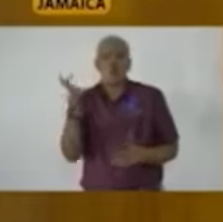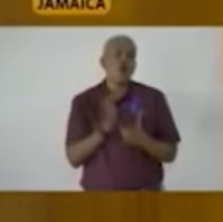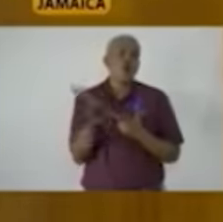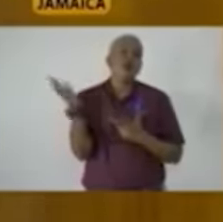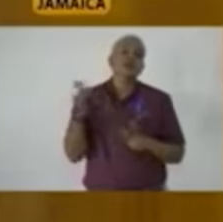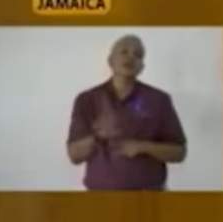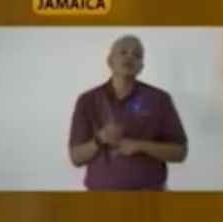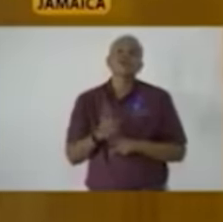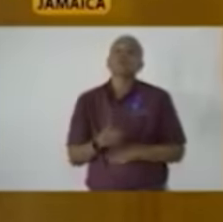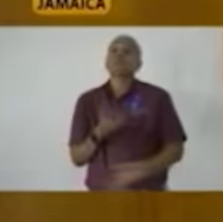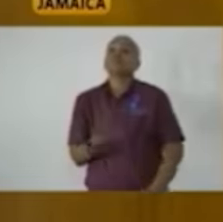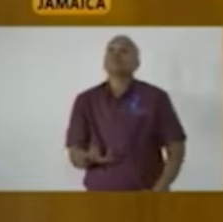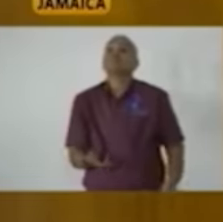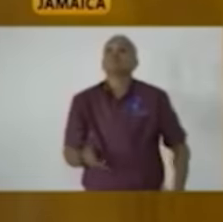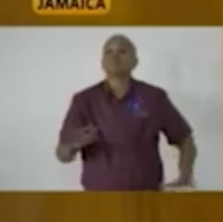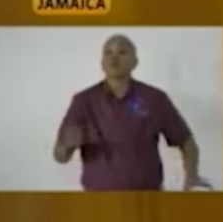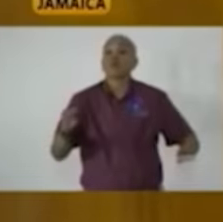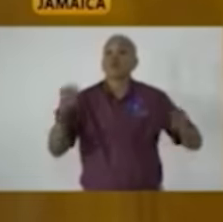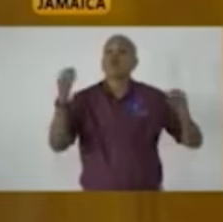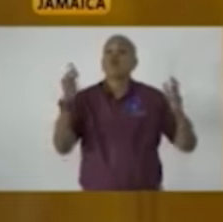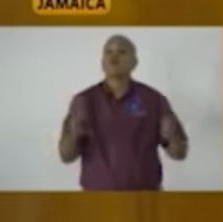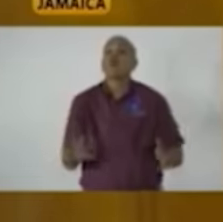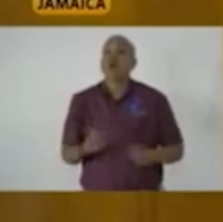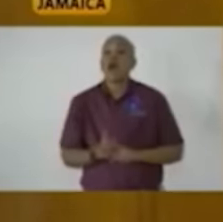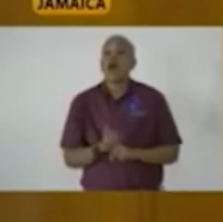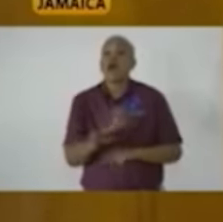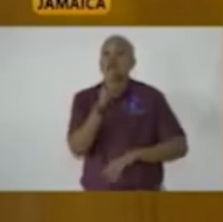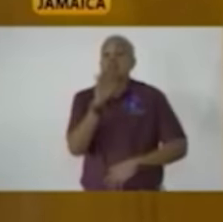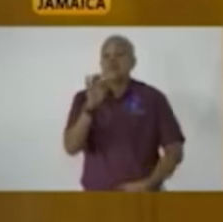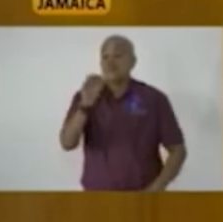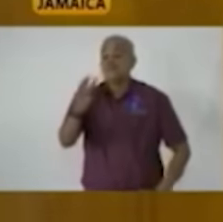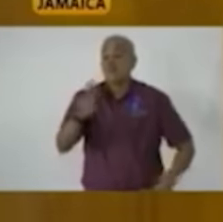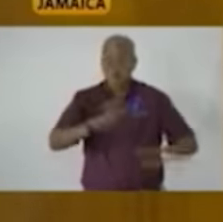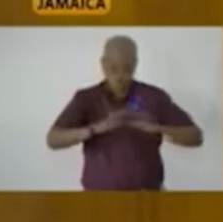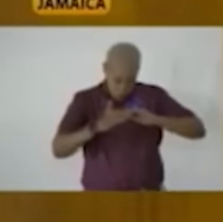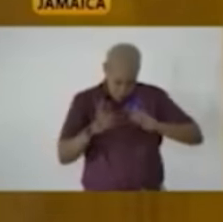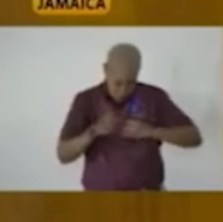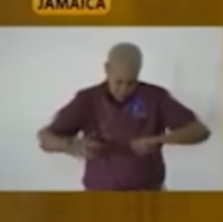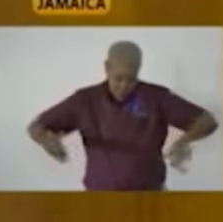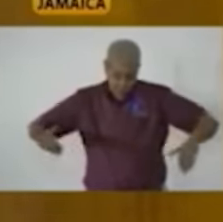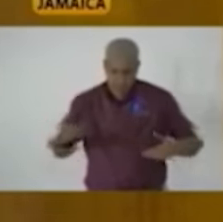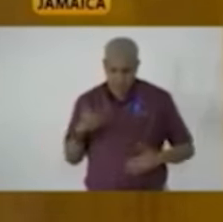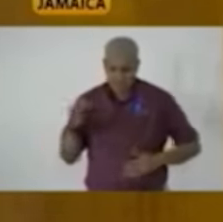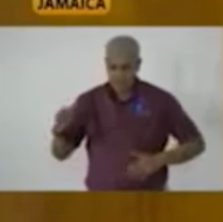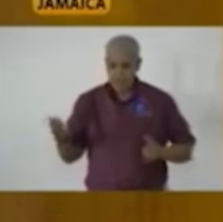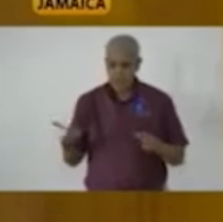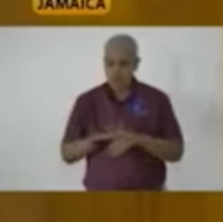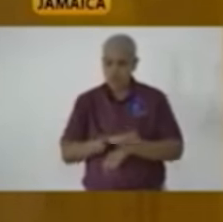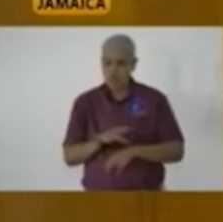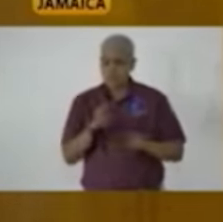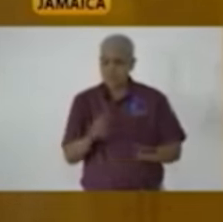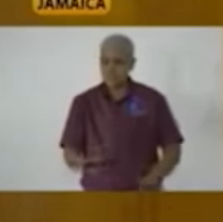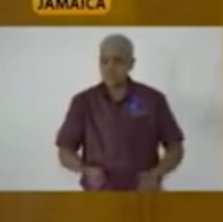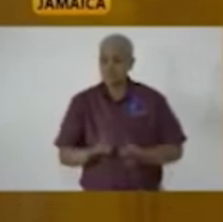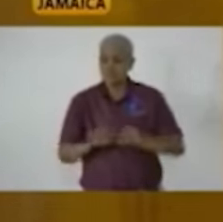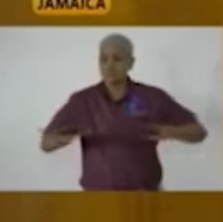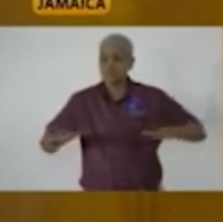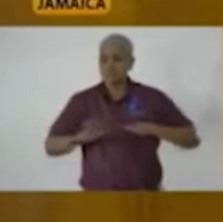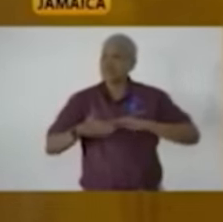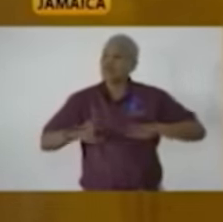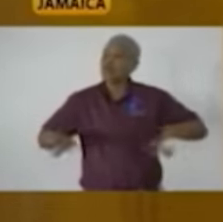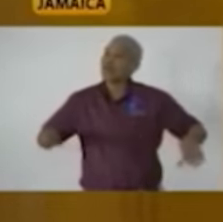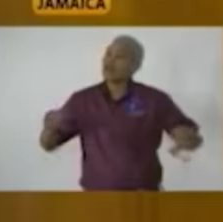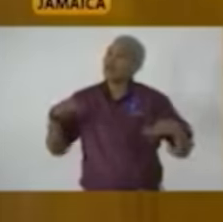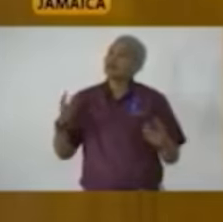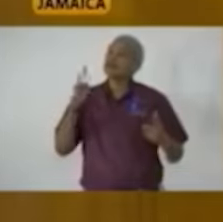questions. The provider, Flow Jamaica, does not have that coverage right across the island to